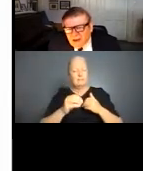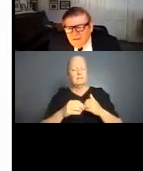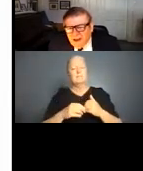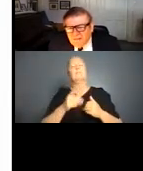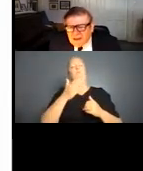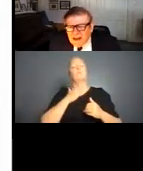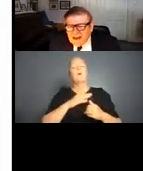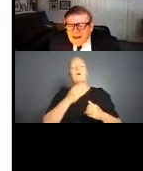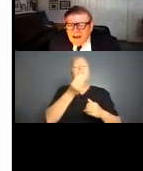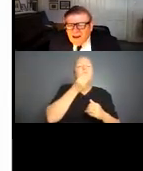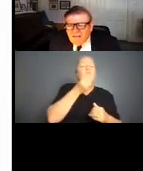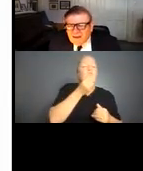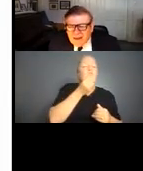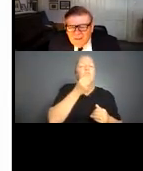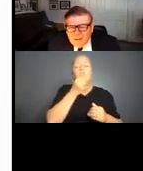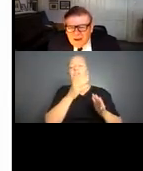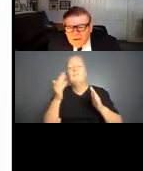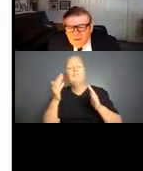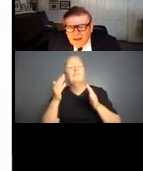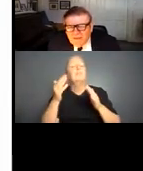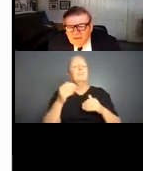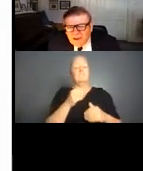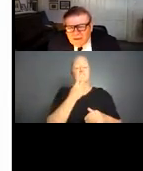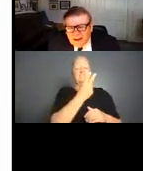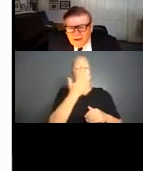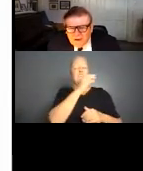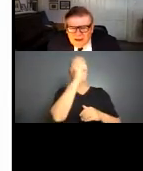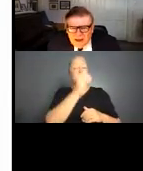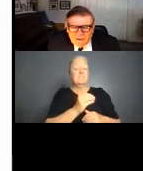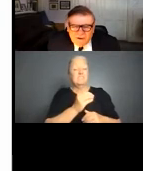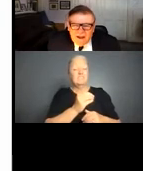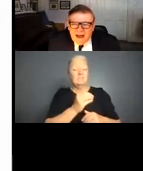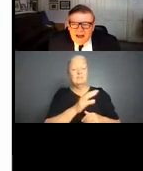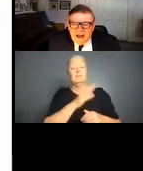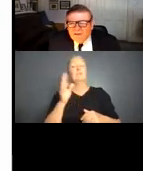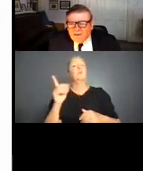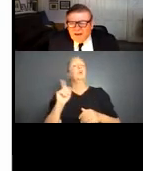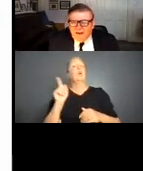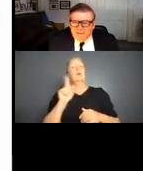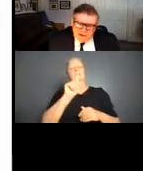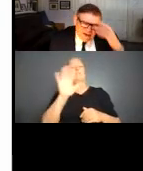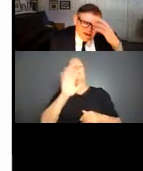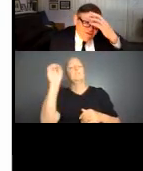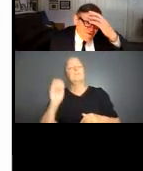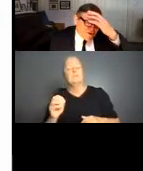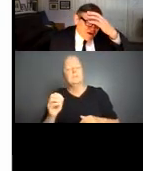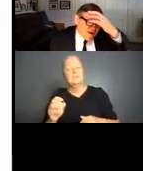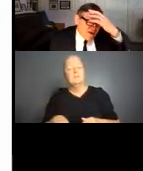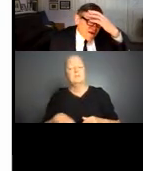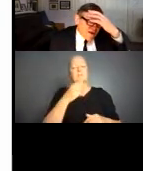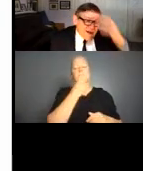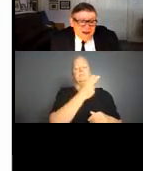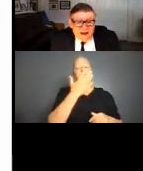groceries, 25% for disabled people compared to 15% non-disabled, and health, 25% to